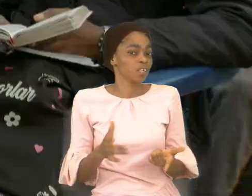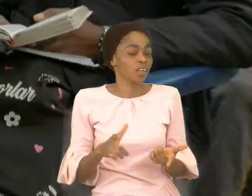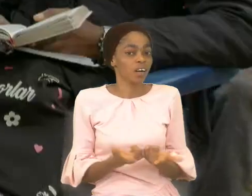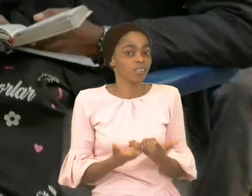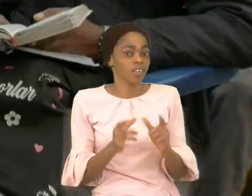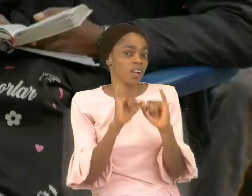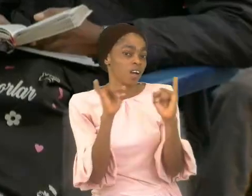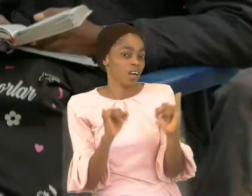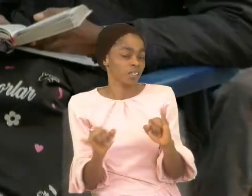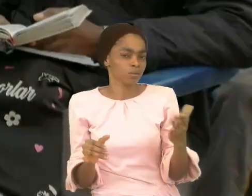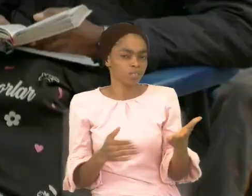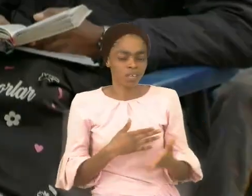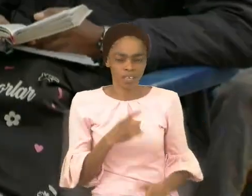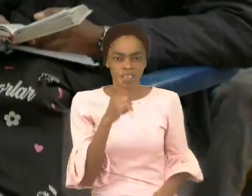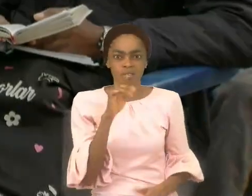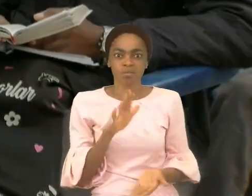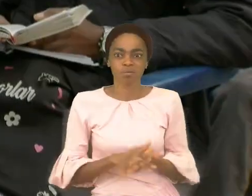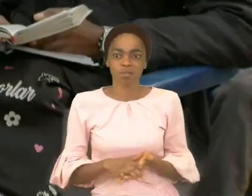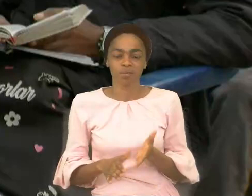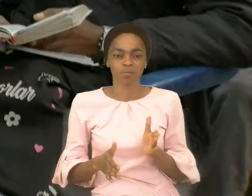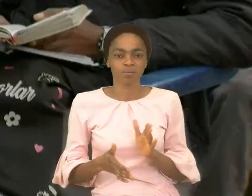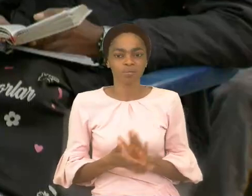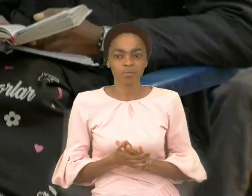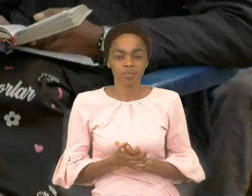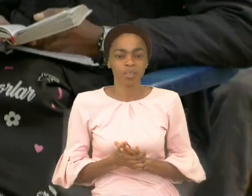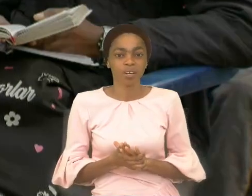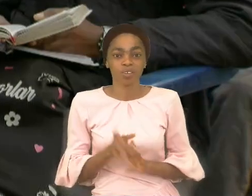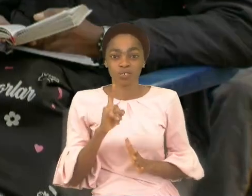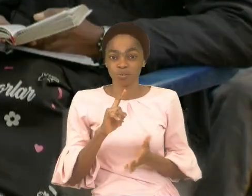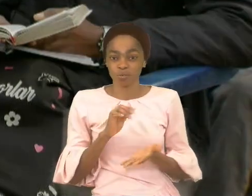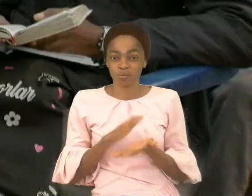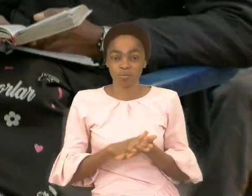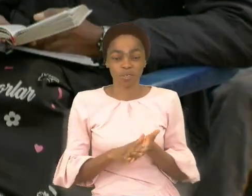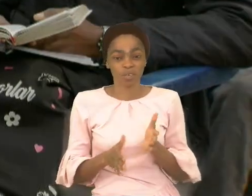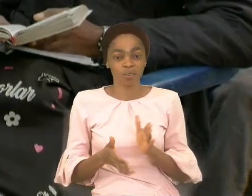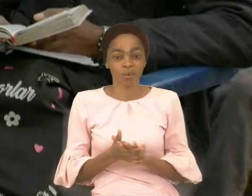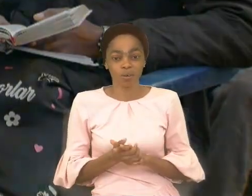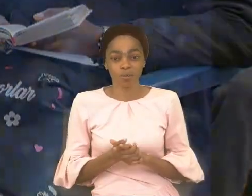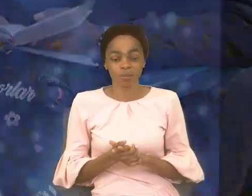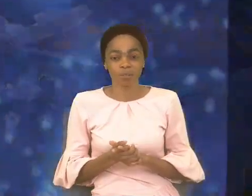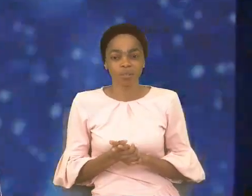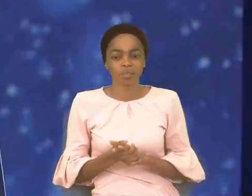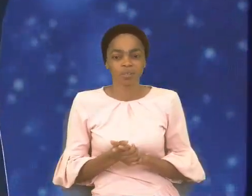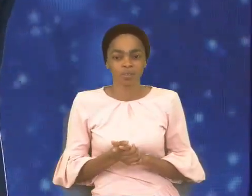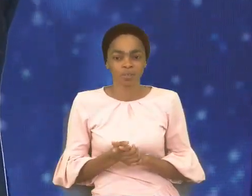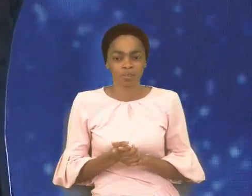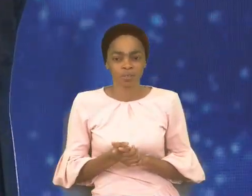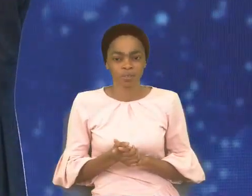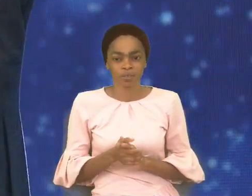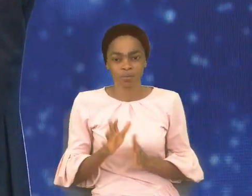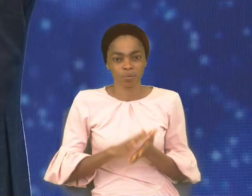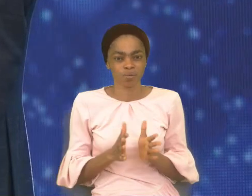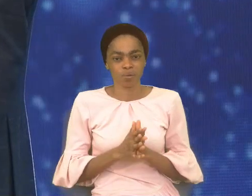excuse me, to use the word, like zombie. You are there and everything